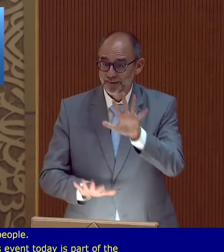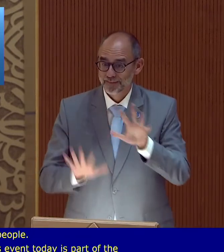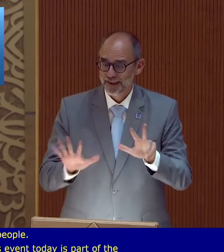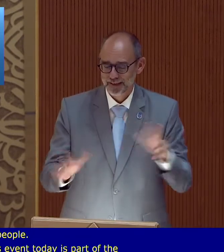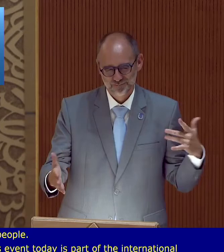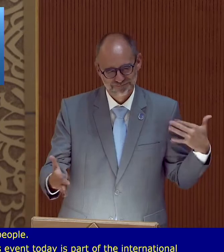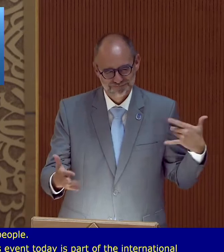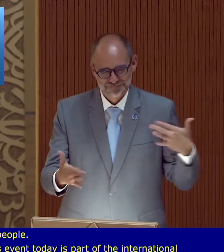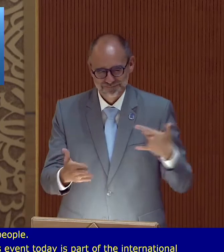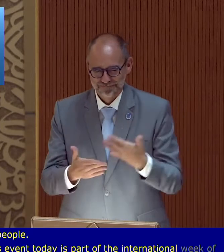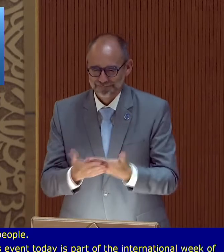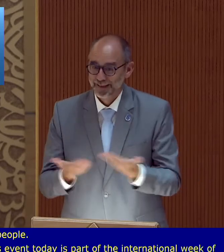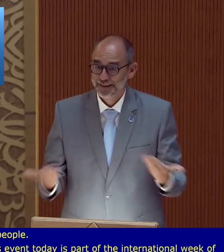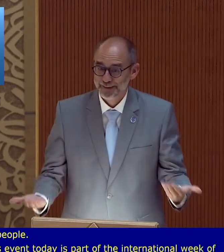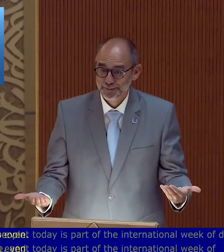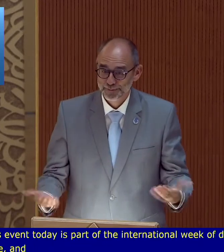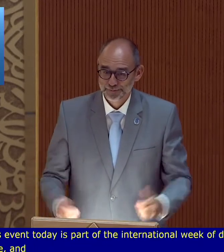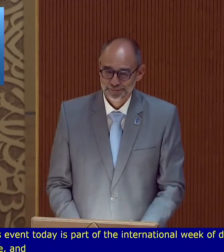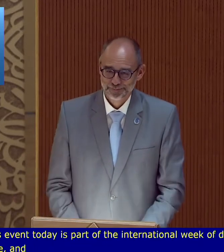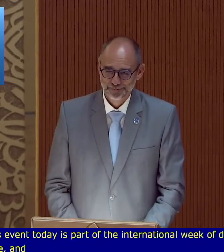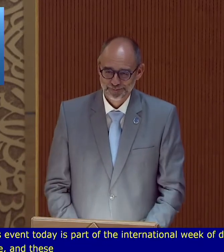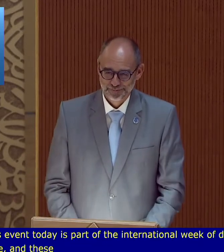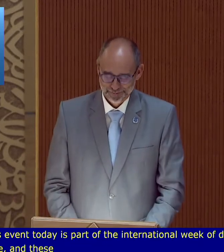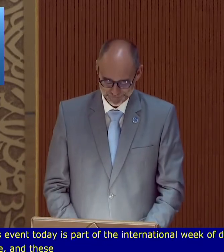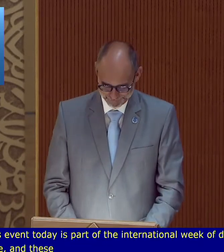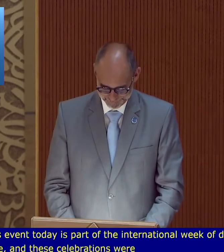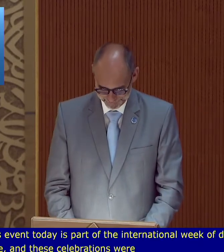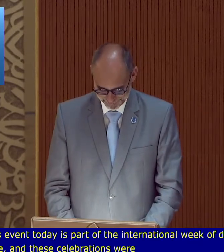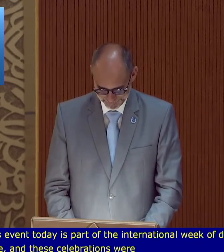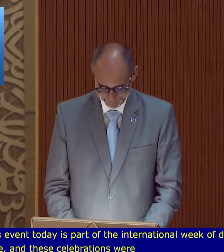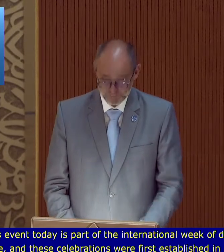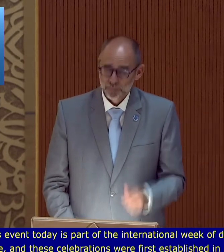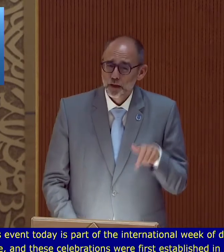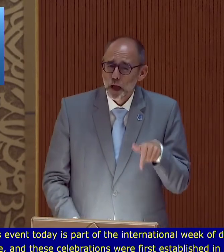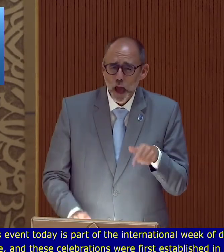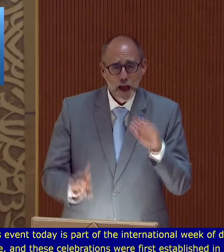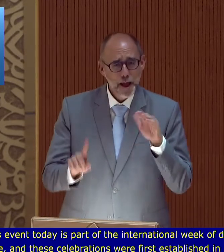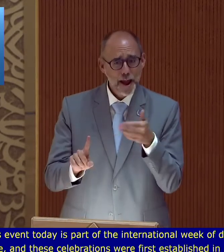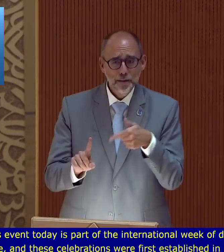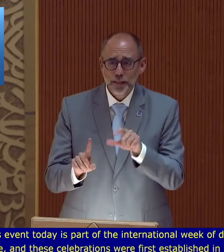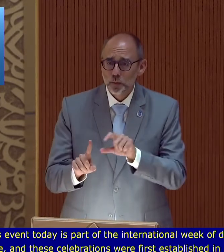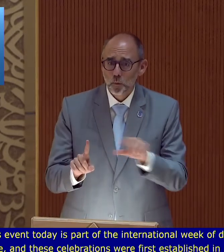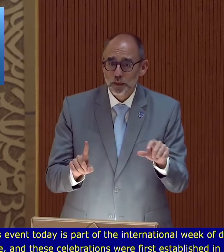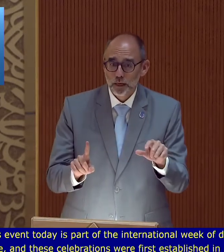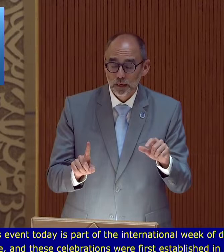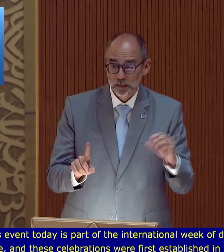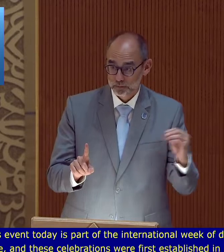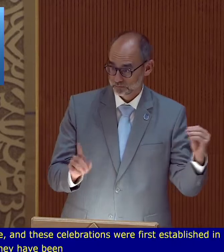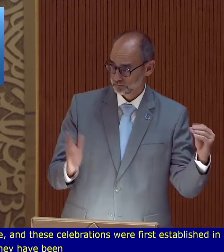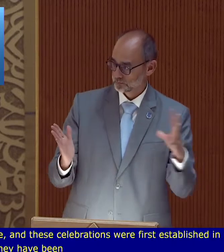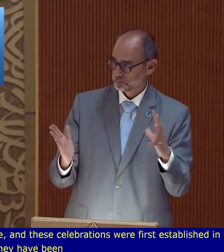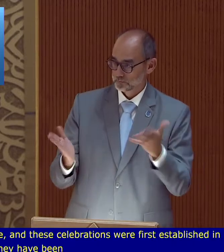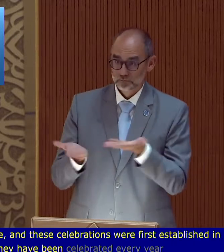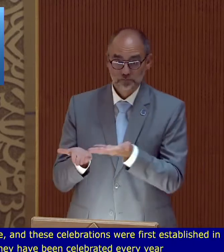celebrations were first established in 1958, and they have been celebrated every year until now.